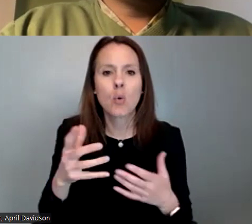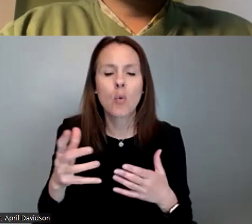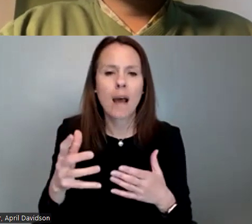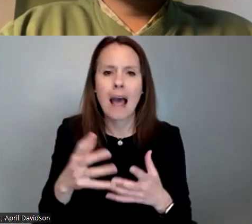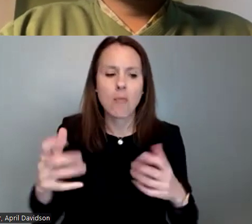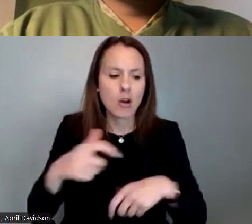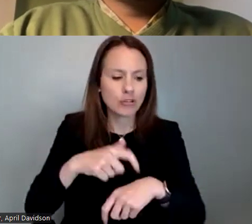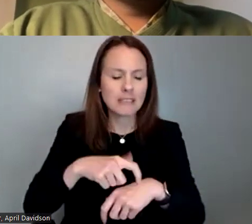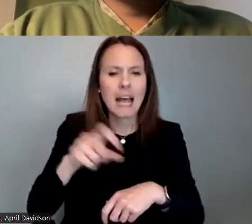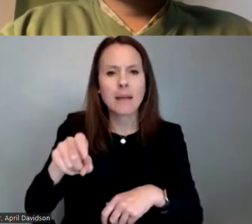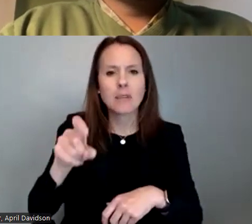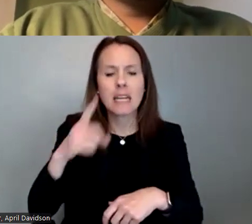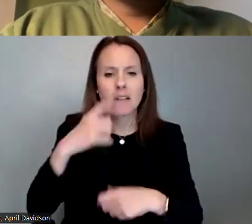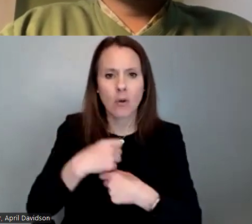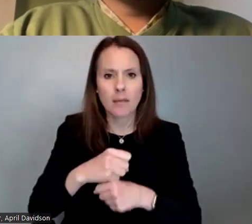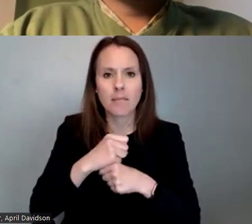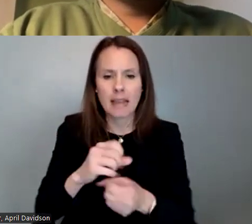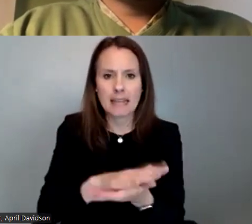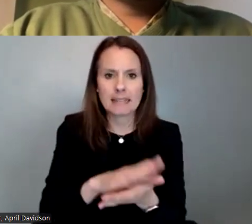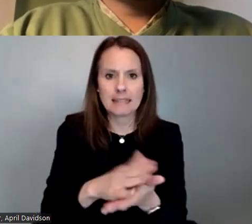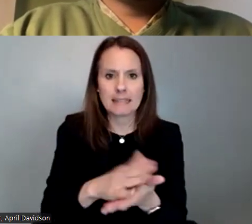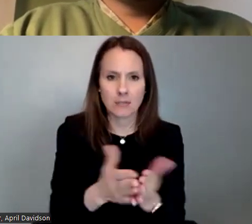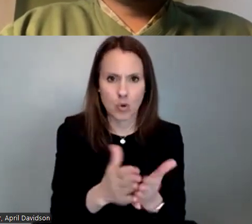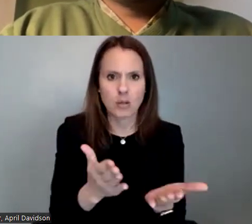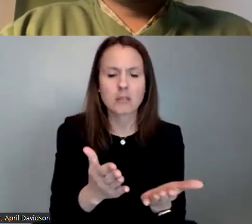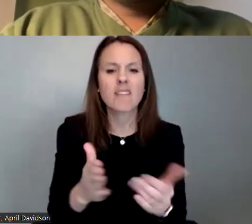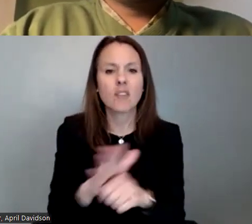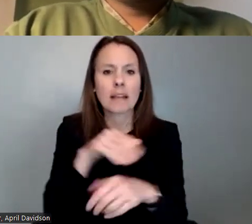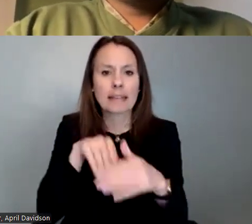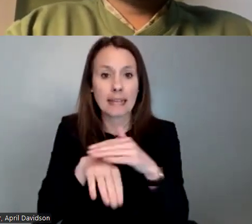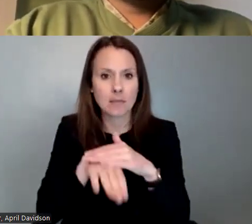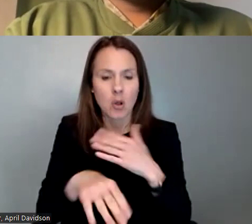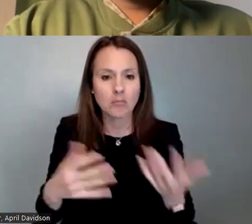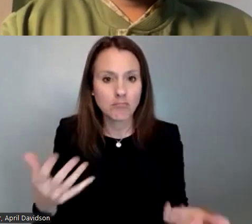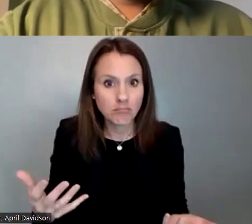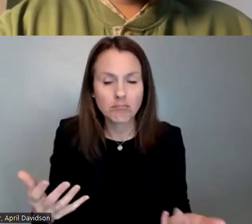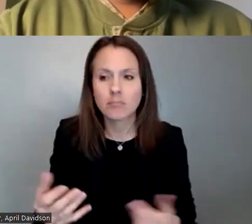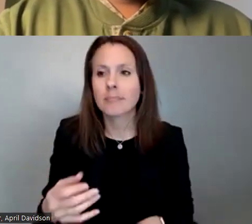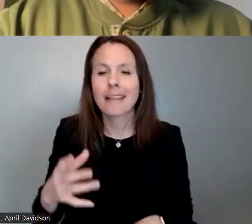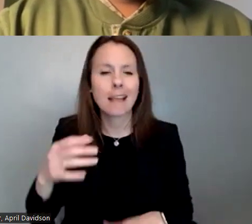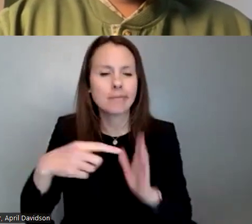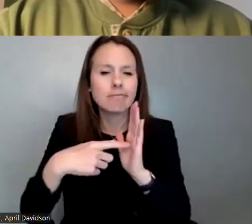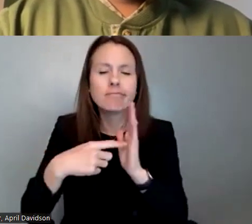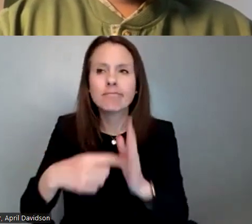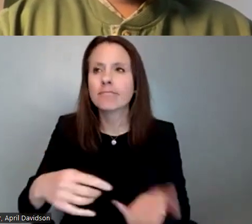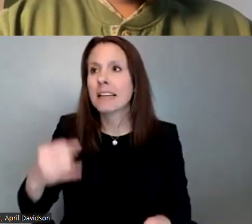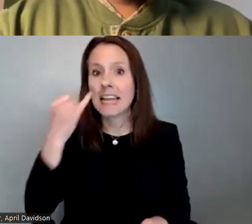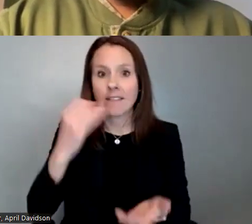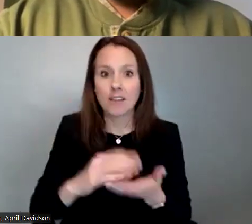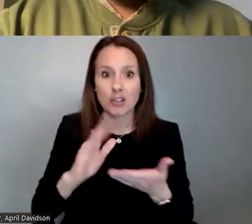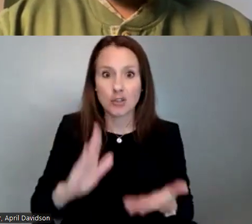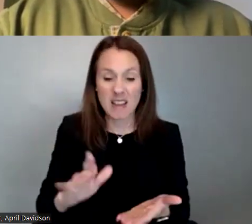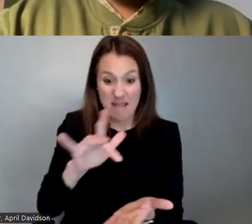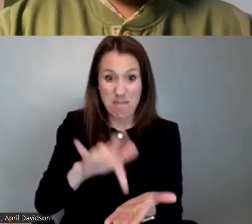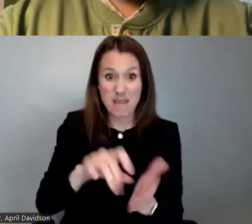time needed to produce textbooks in an accessible format? And then what happens if a student changes a class in the